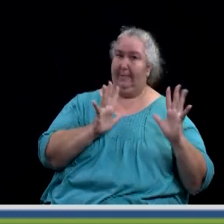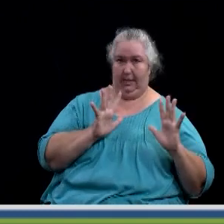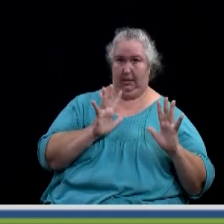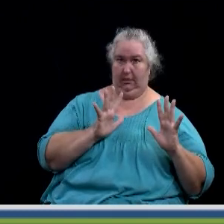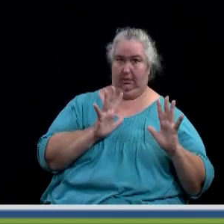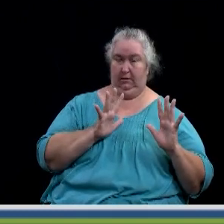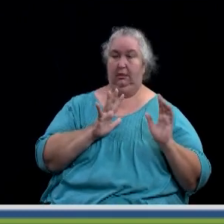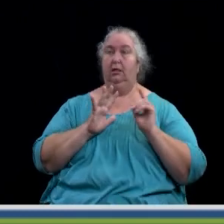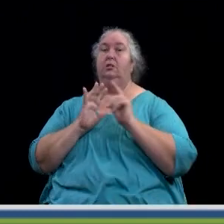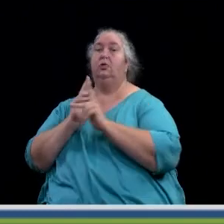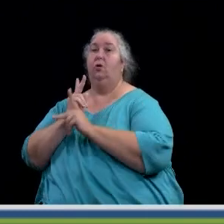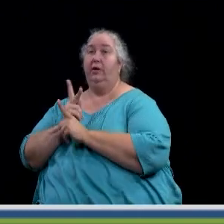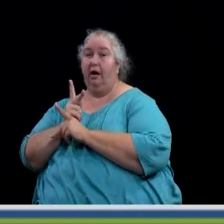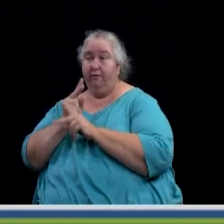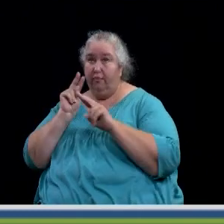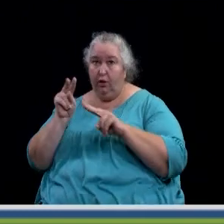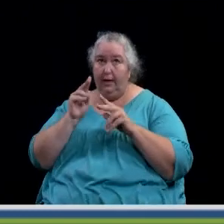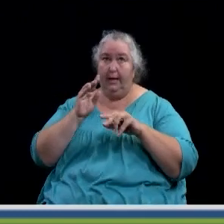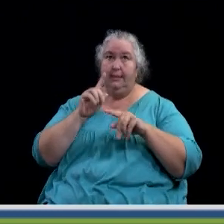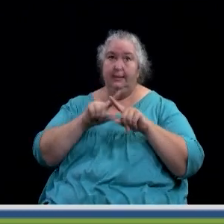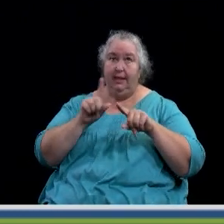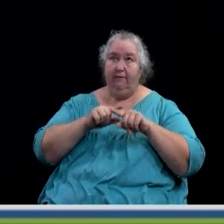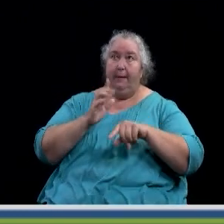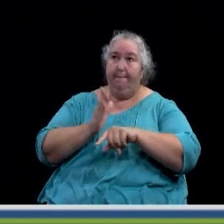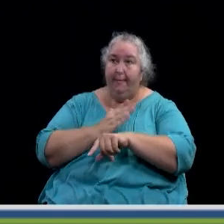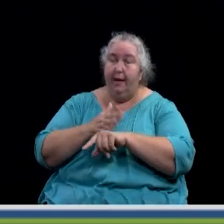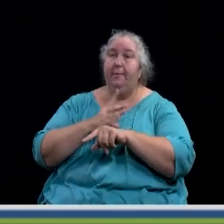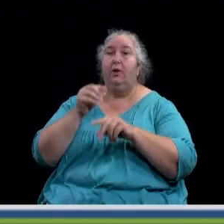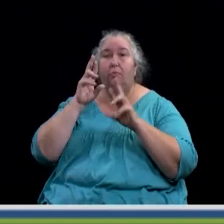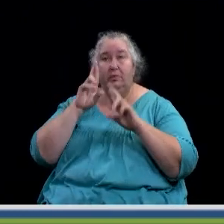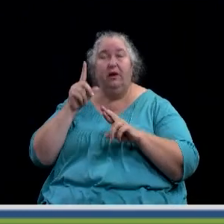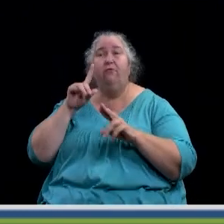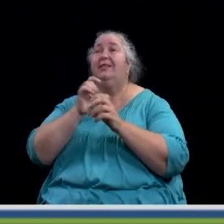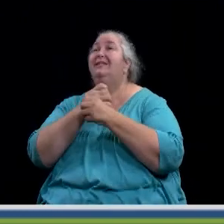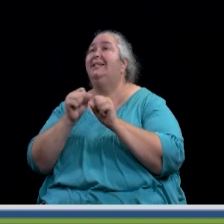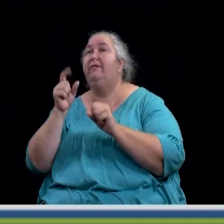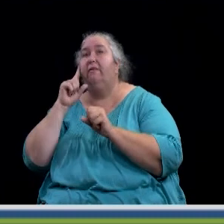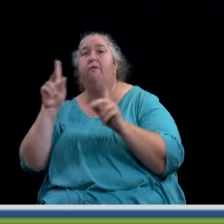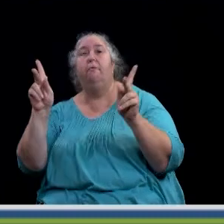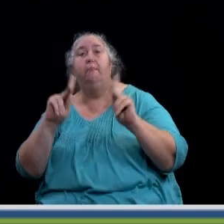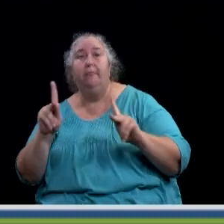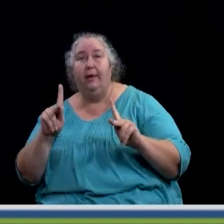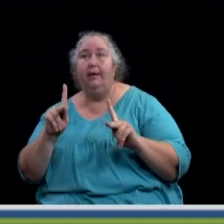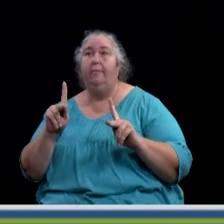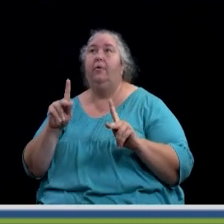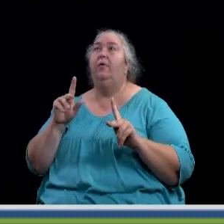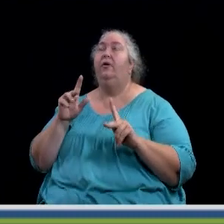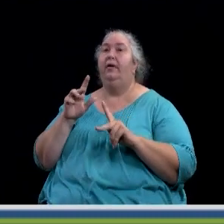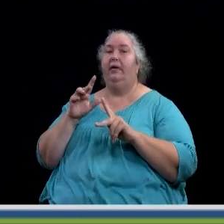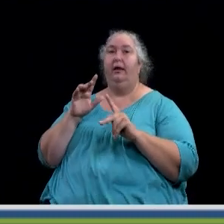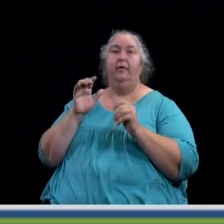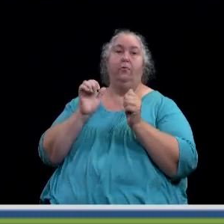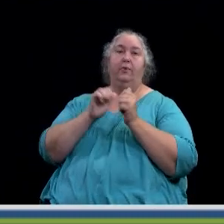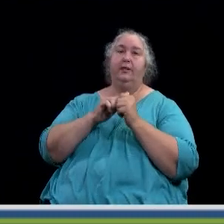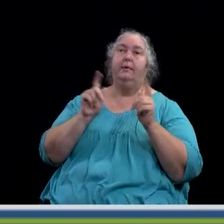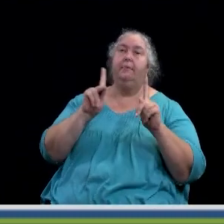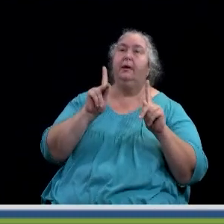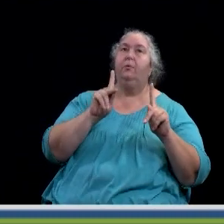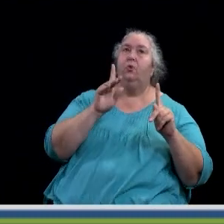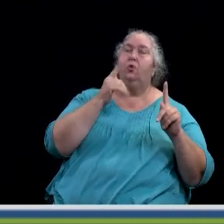for safety, and sound communication with the stakeholders downtown is the only way these projects can be considered a